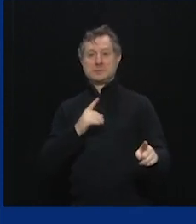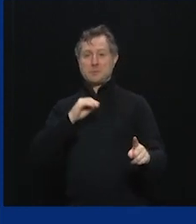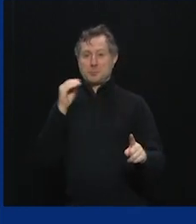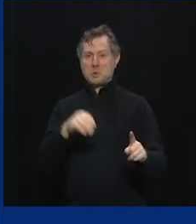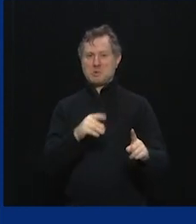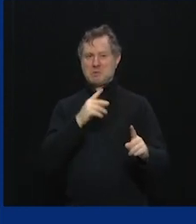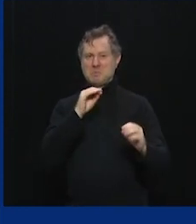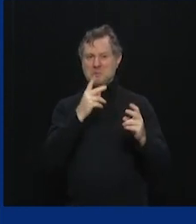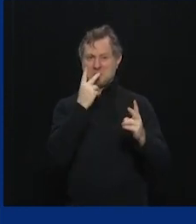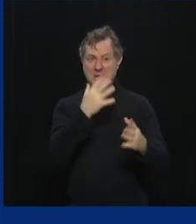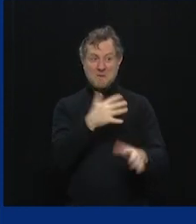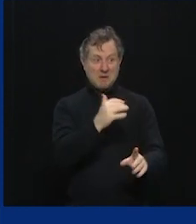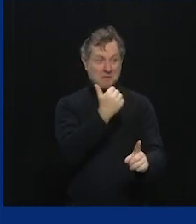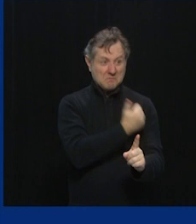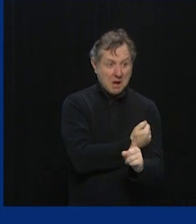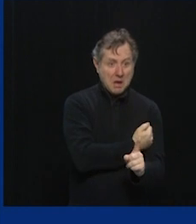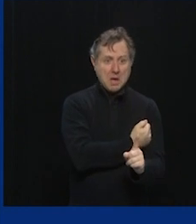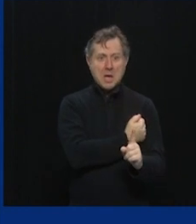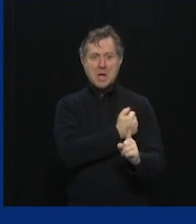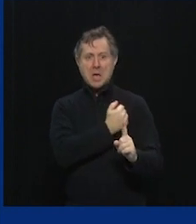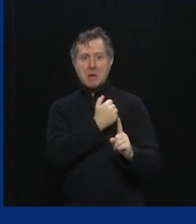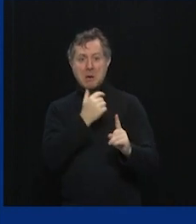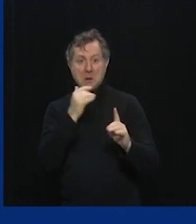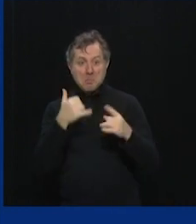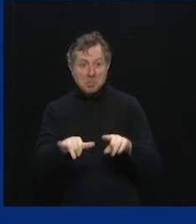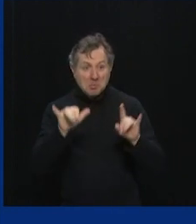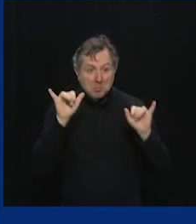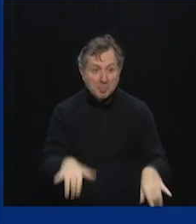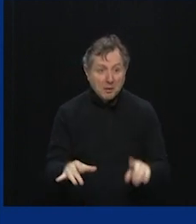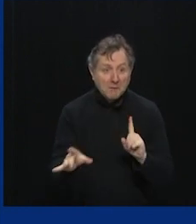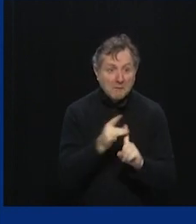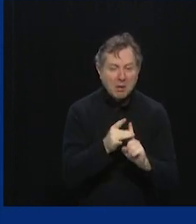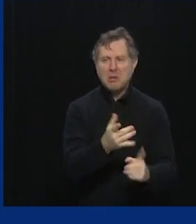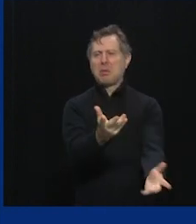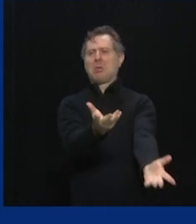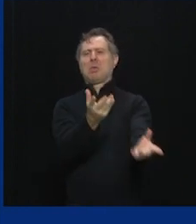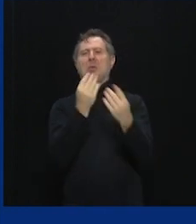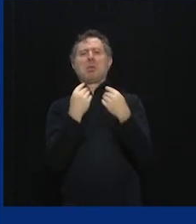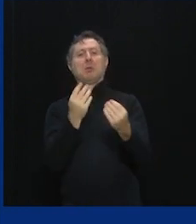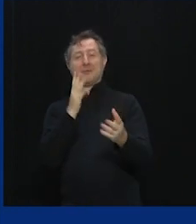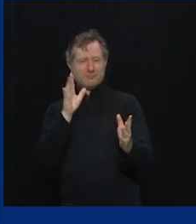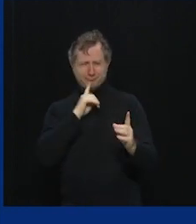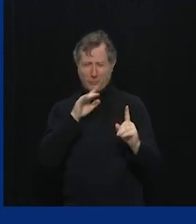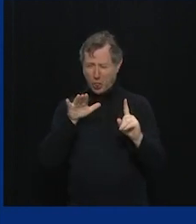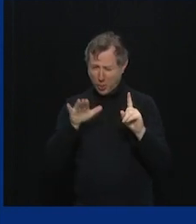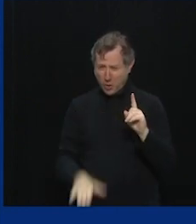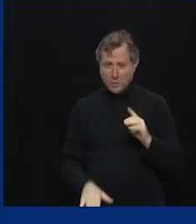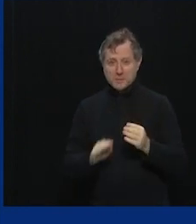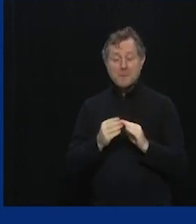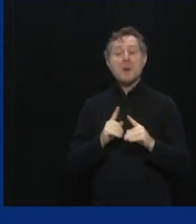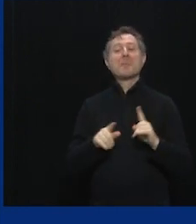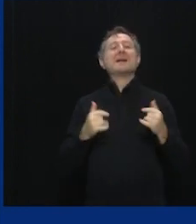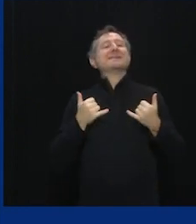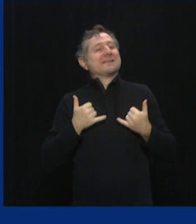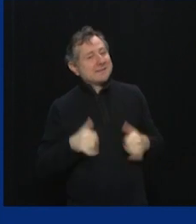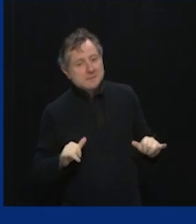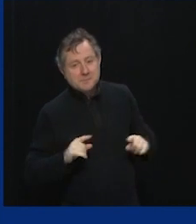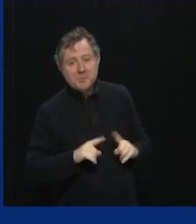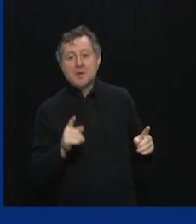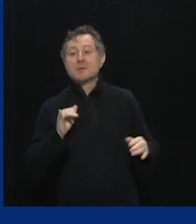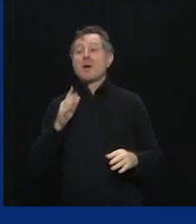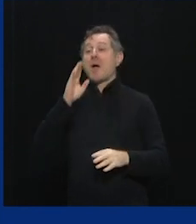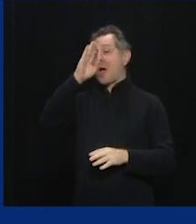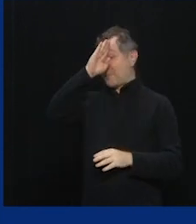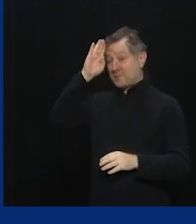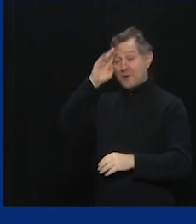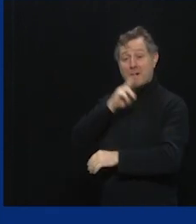been people who are fully vaccinated who contract COVID, but also our hospitalizations are very manageable. They're small. So that's